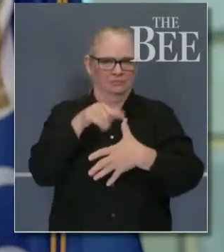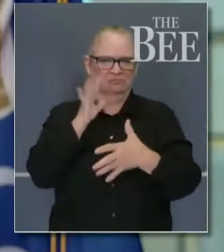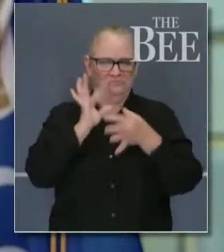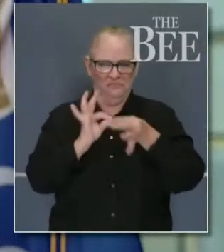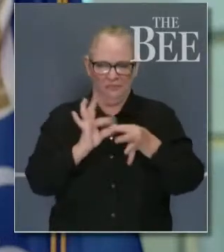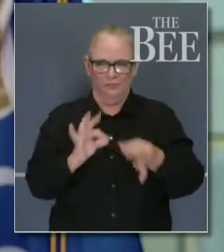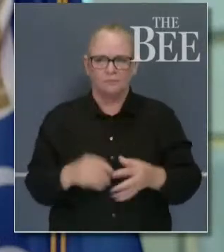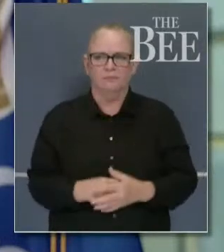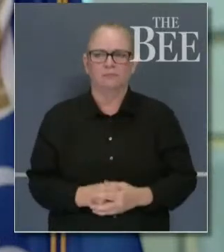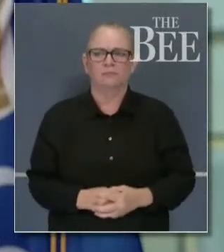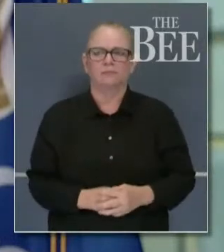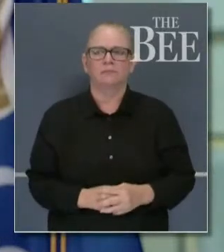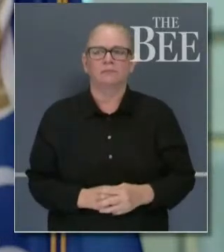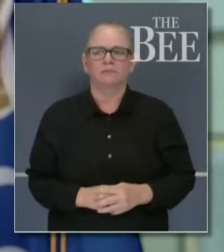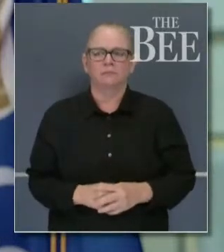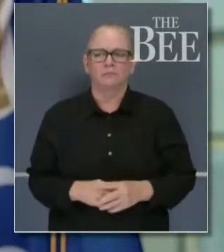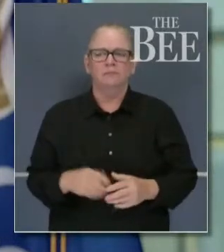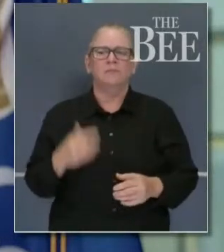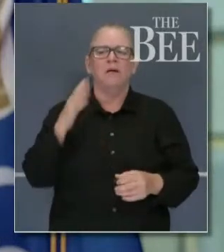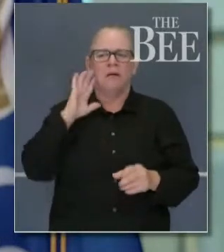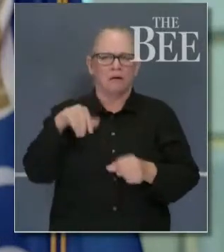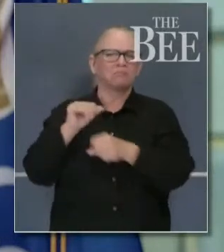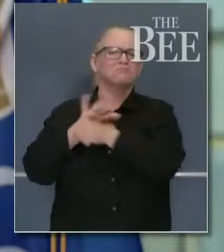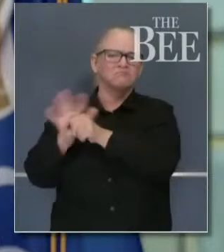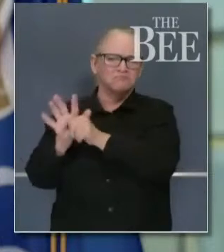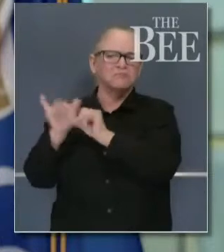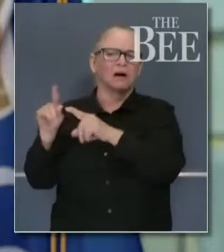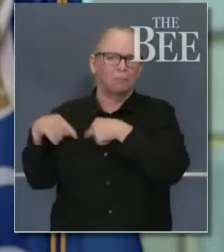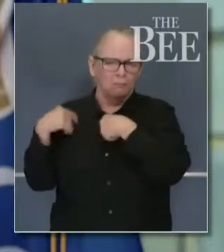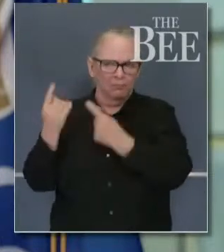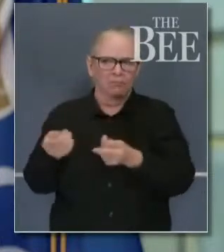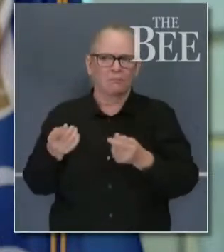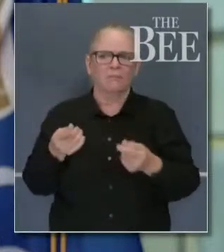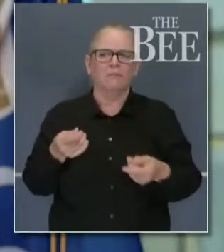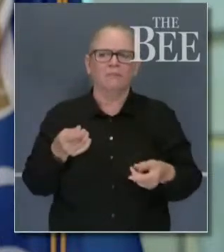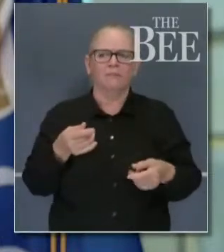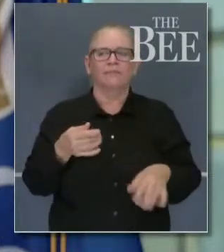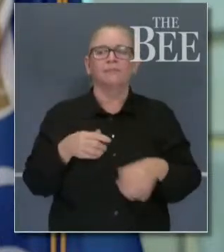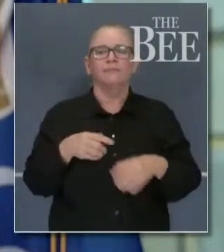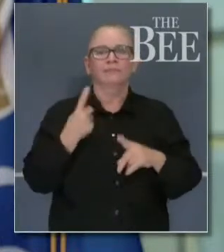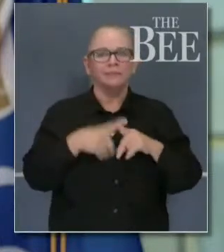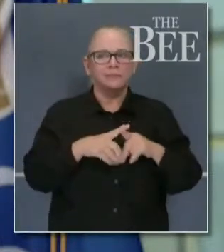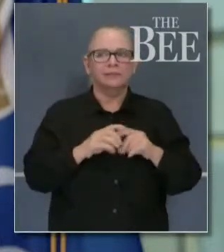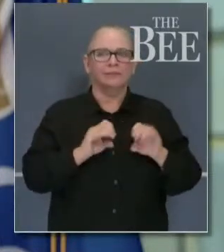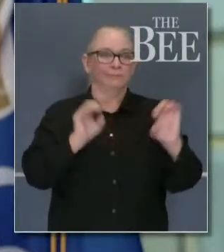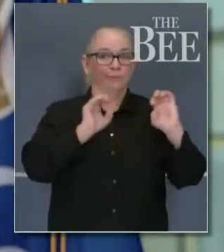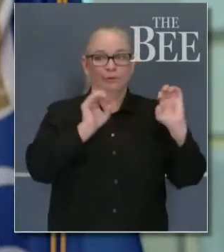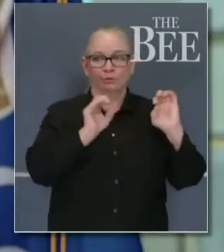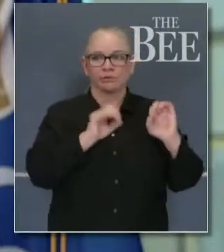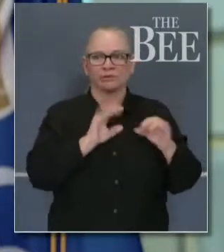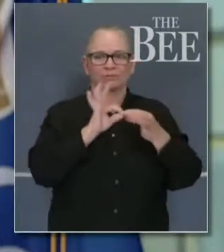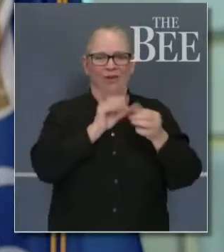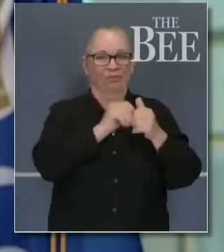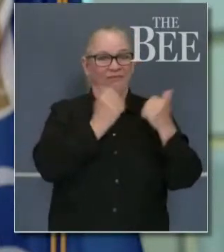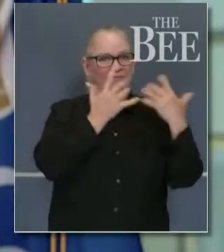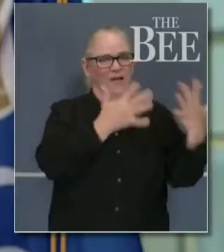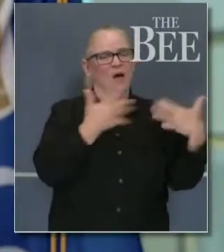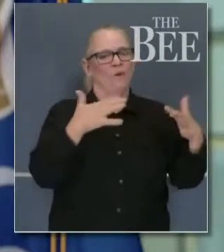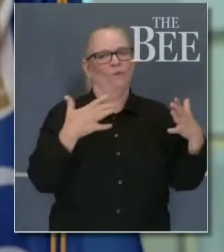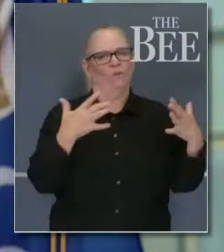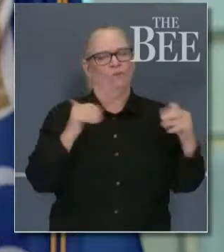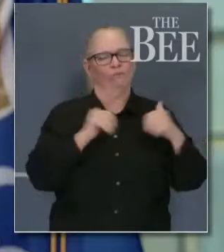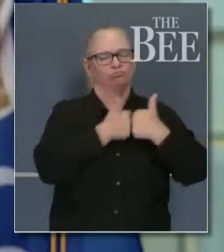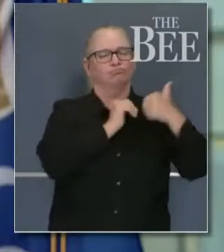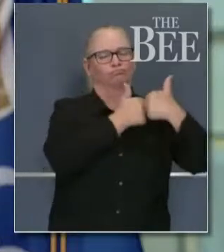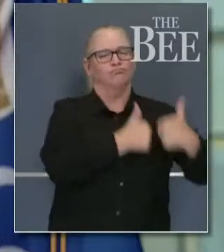with a pandemic and dealing with this unprecedented emergency related to wildfires in the state. And that's the crisis